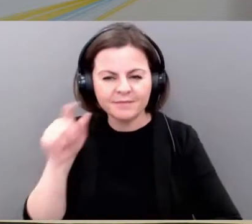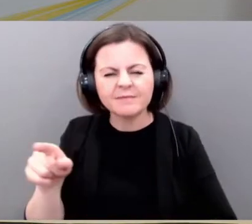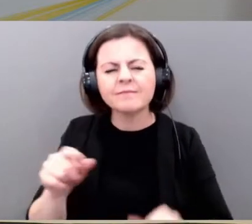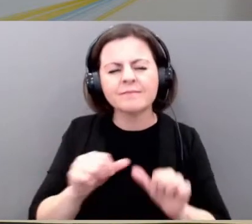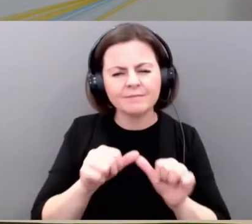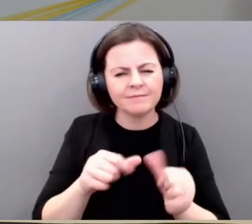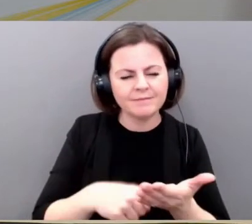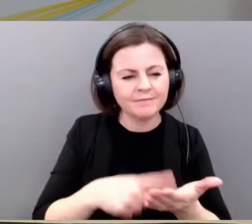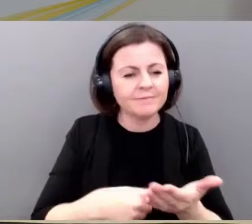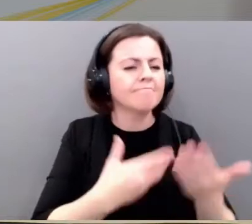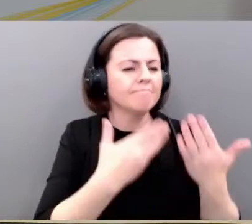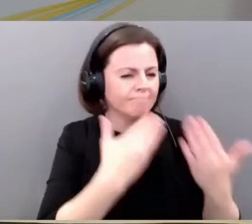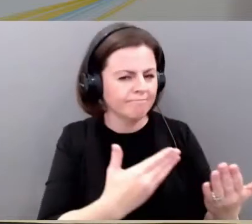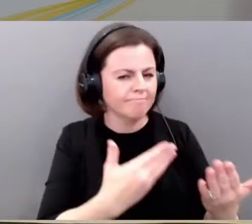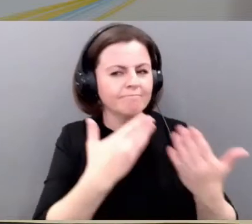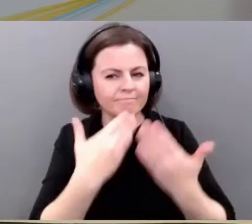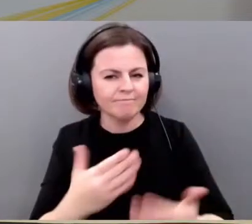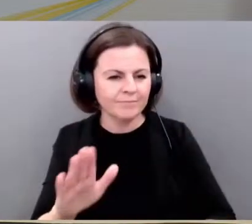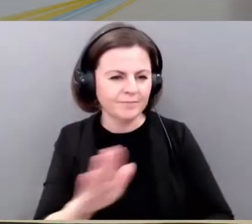Appreciate that. Thank you both very much for your time.